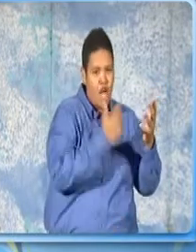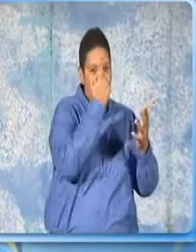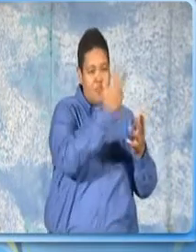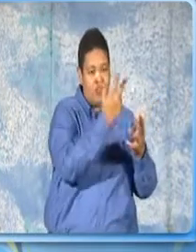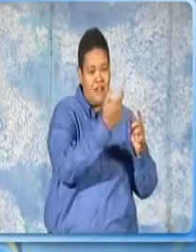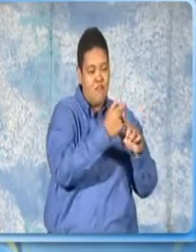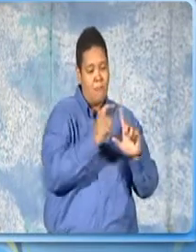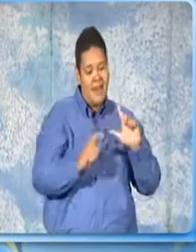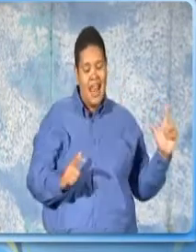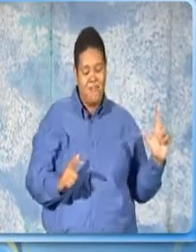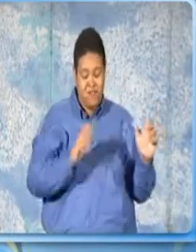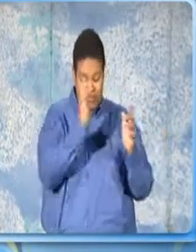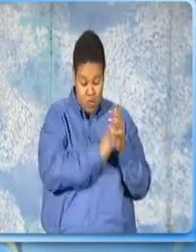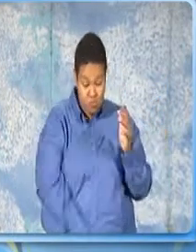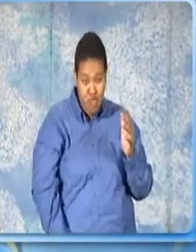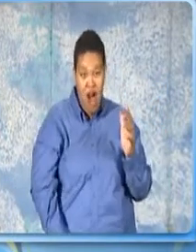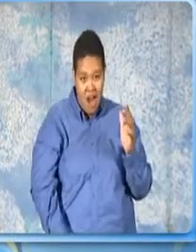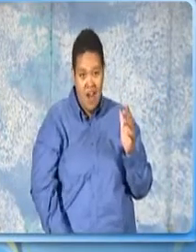equation.